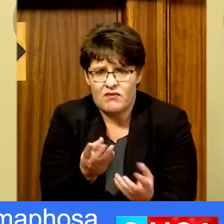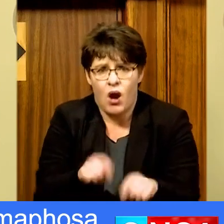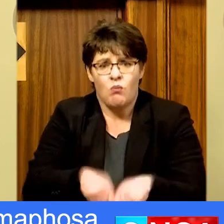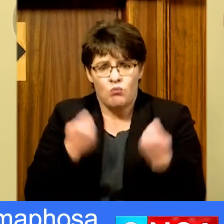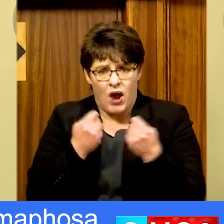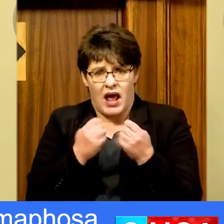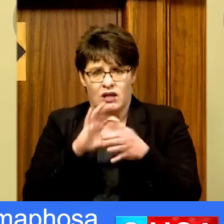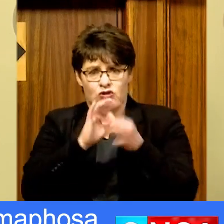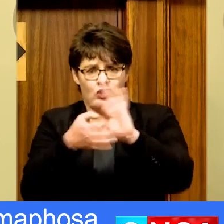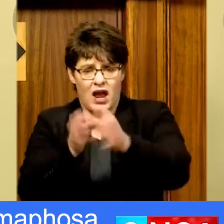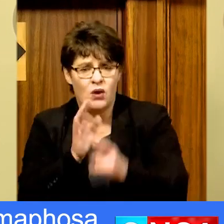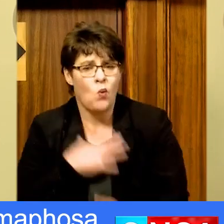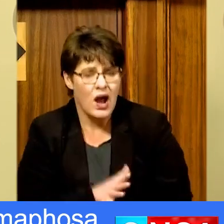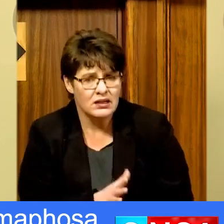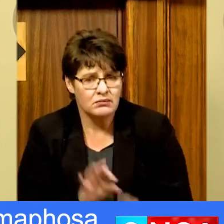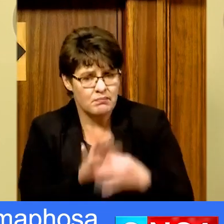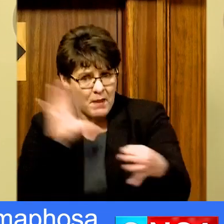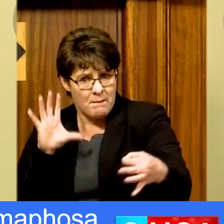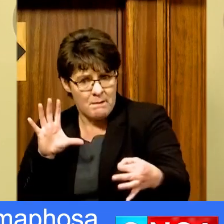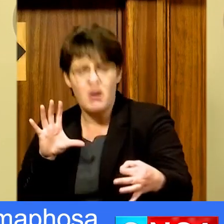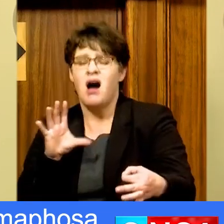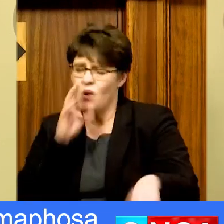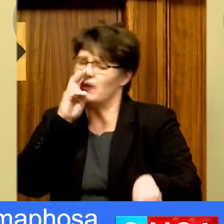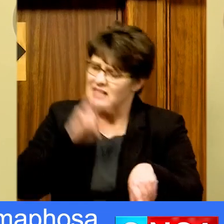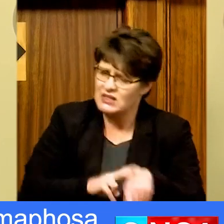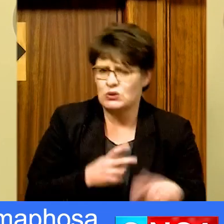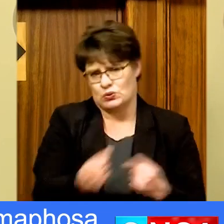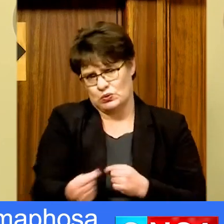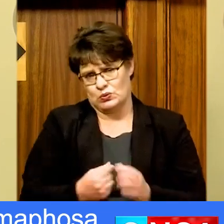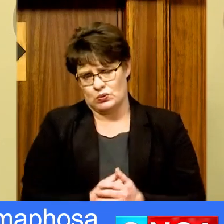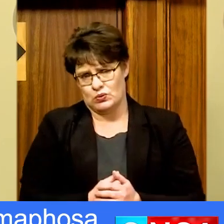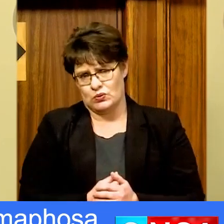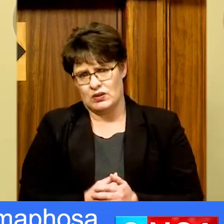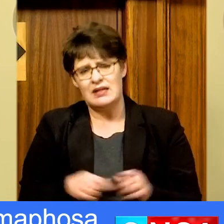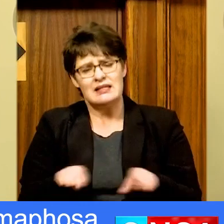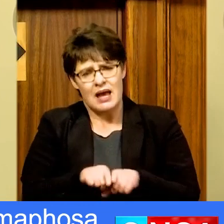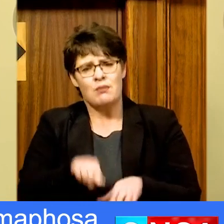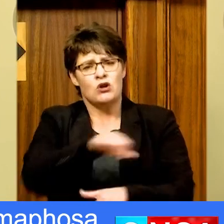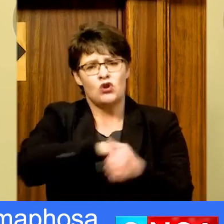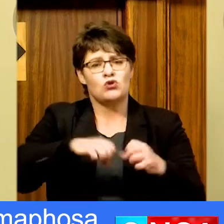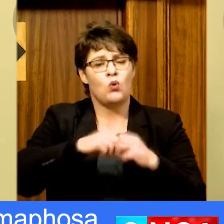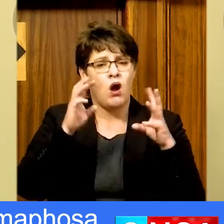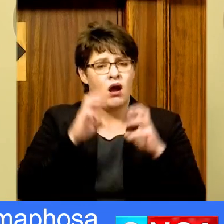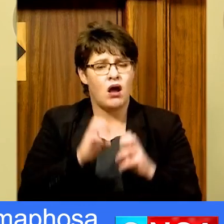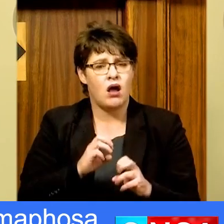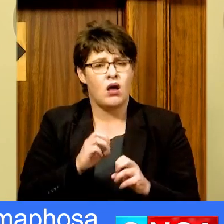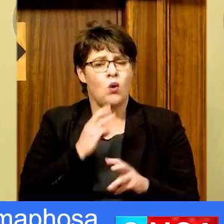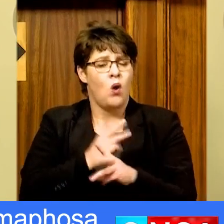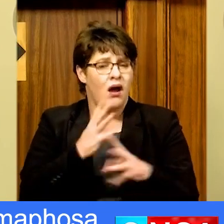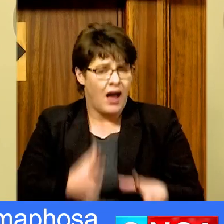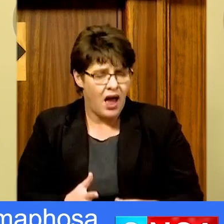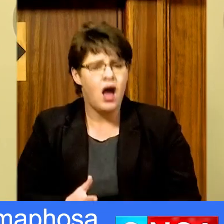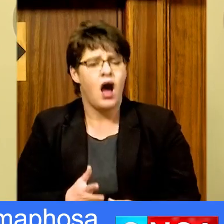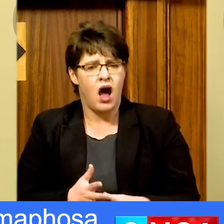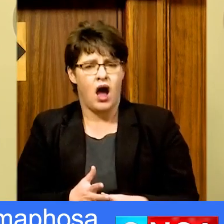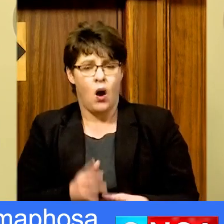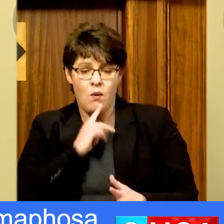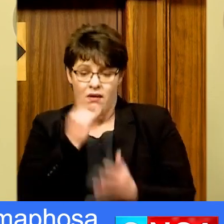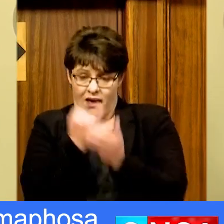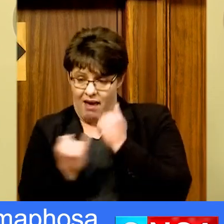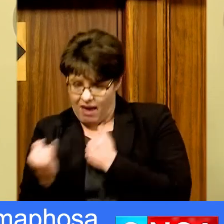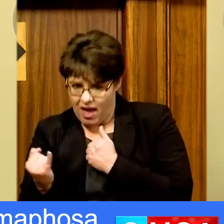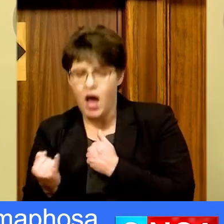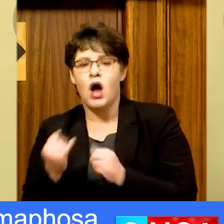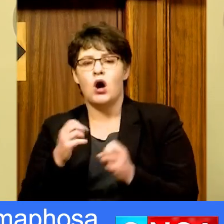Social workers need to work with them to help them secure their homes when they are